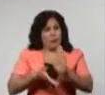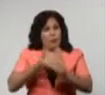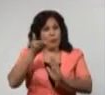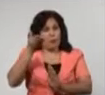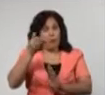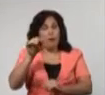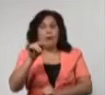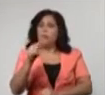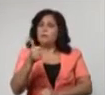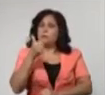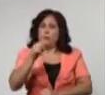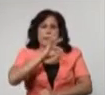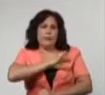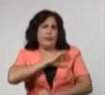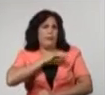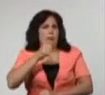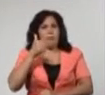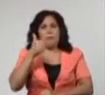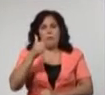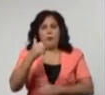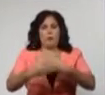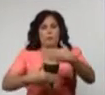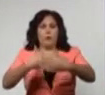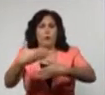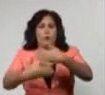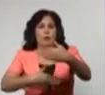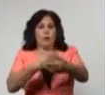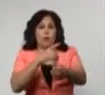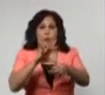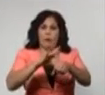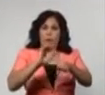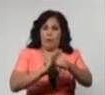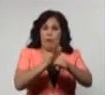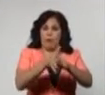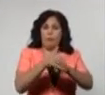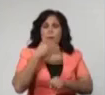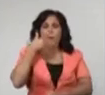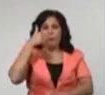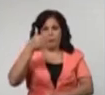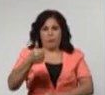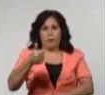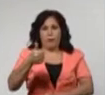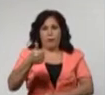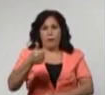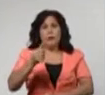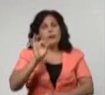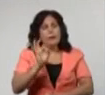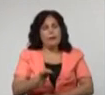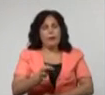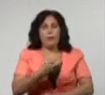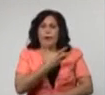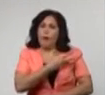life. This was the information we had for you today about the